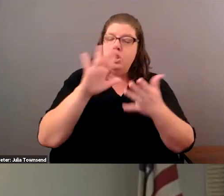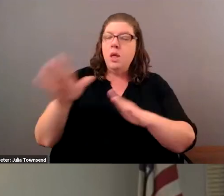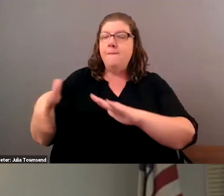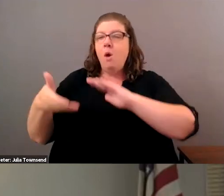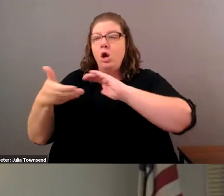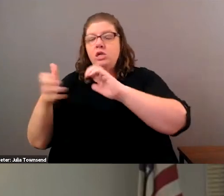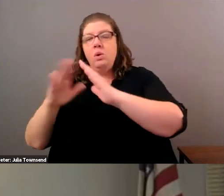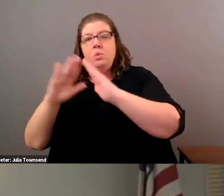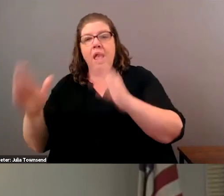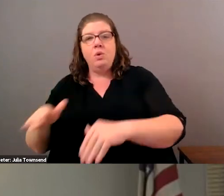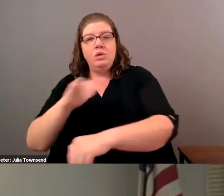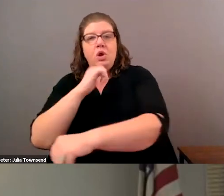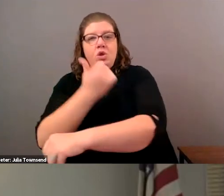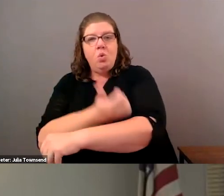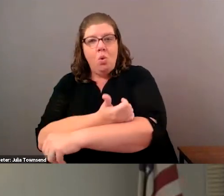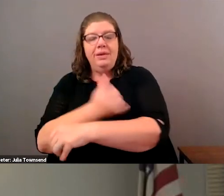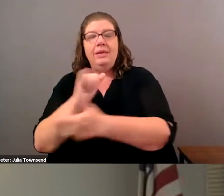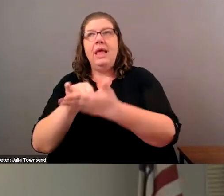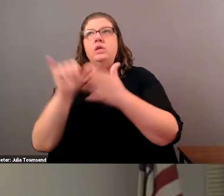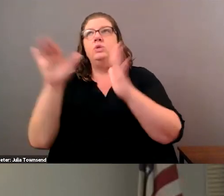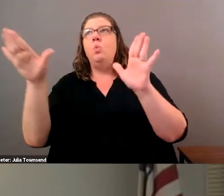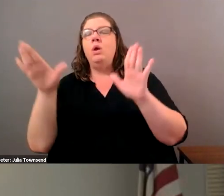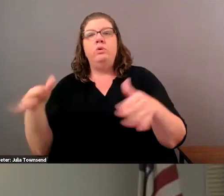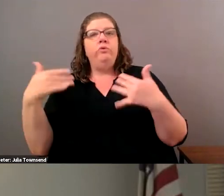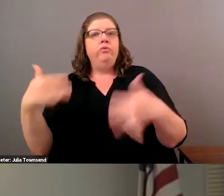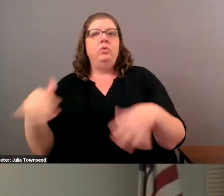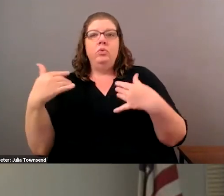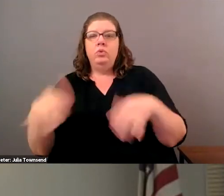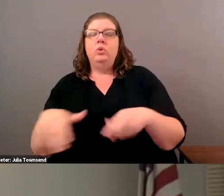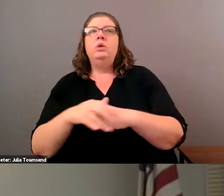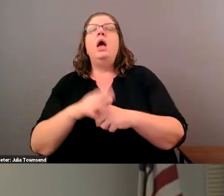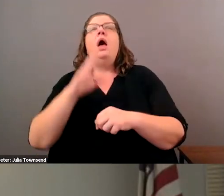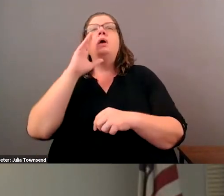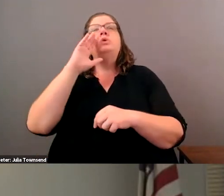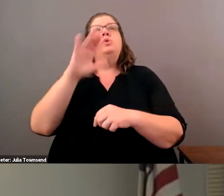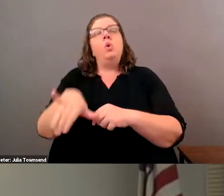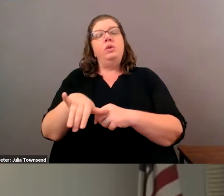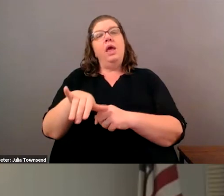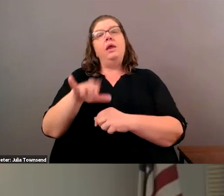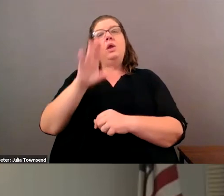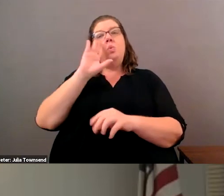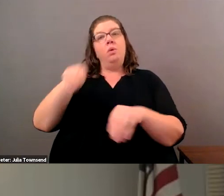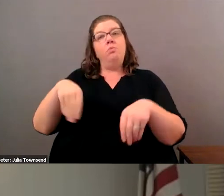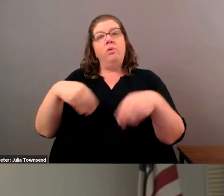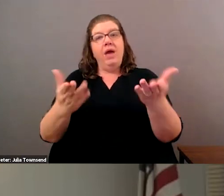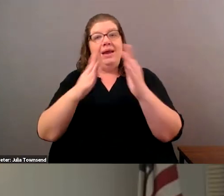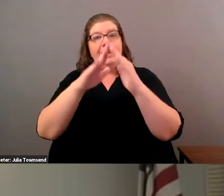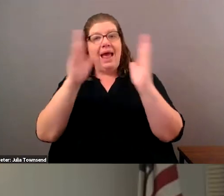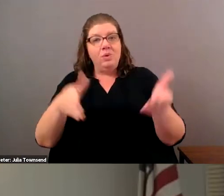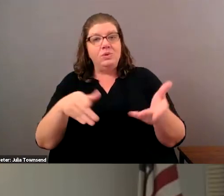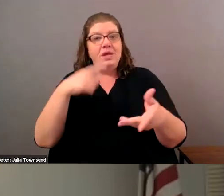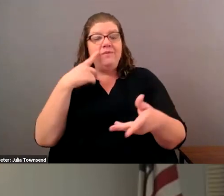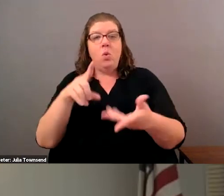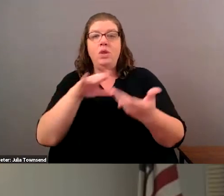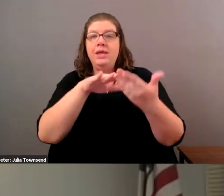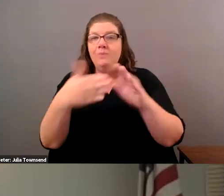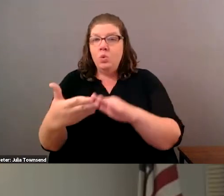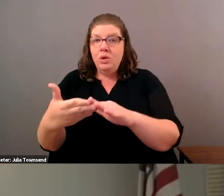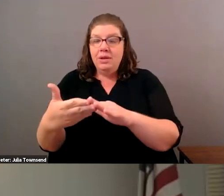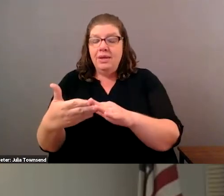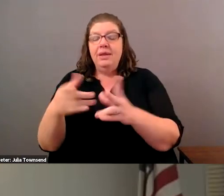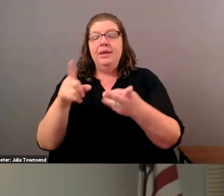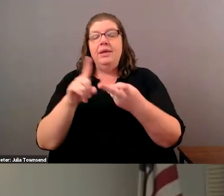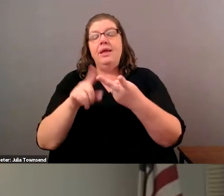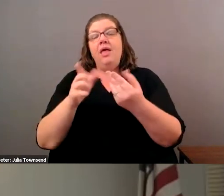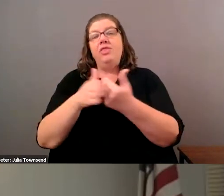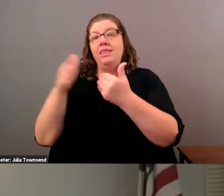Authority is just wonderful. I know that, it will provide housing in the community and that the neighbors